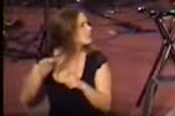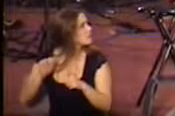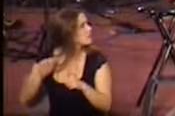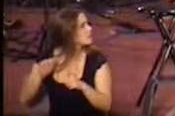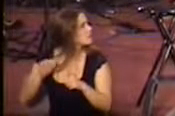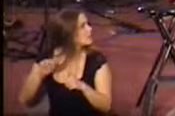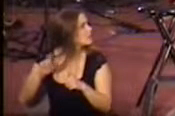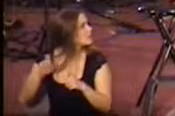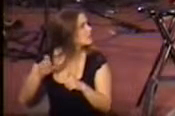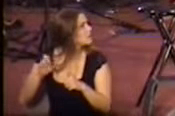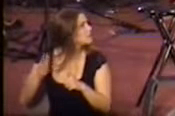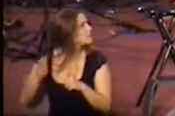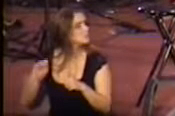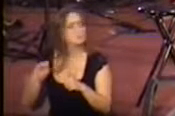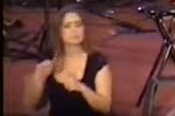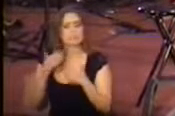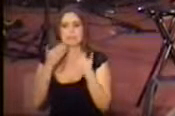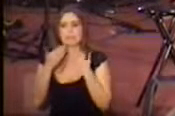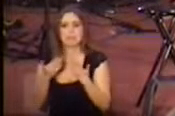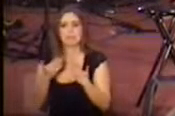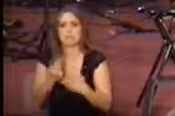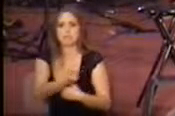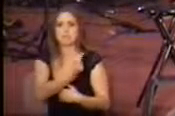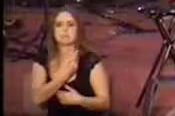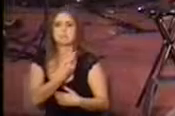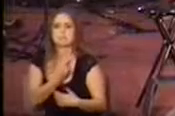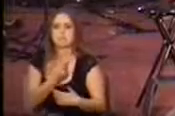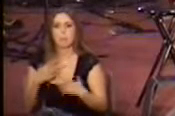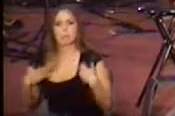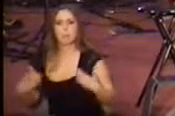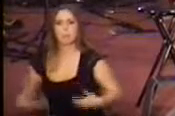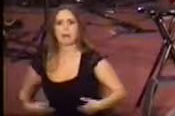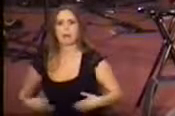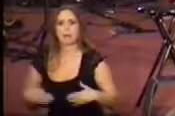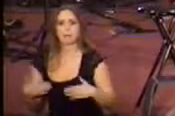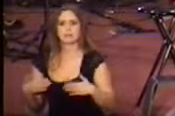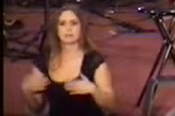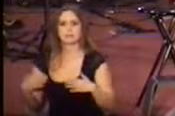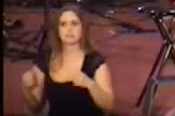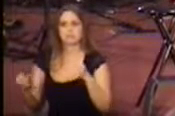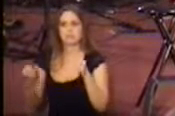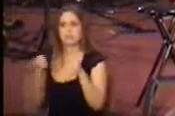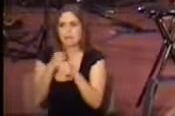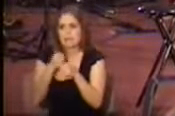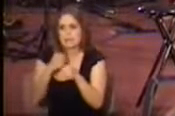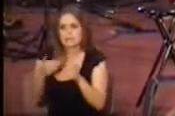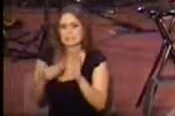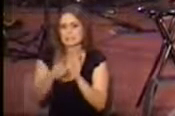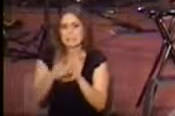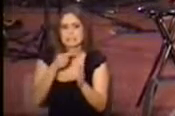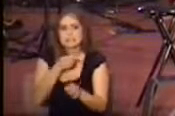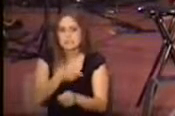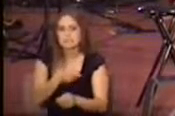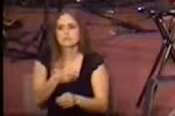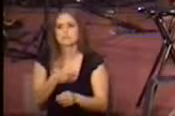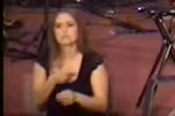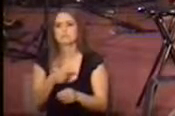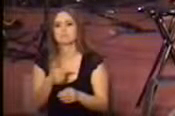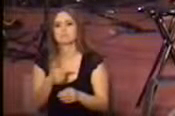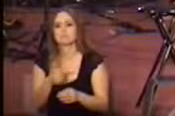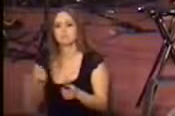It's not an easy thing to do. Your body's fighting against you. But he got up today and he's in church. Could have stayed